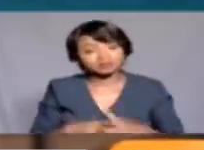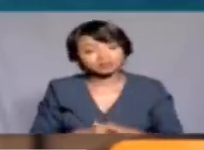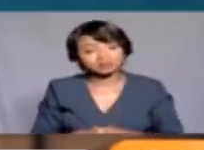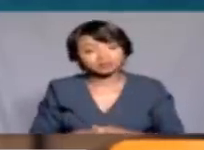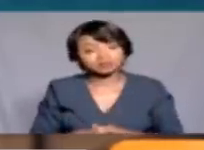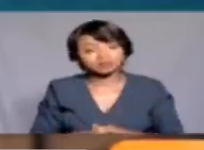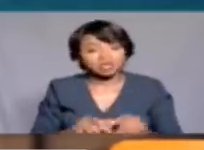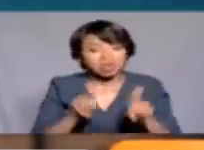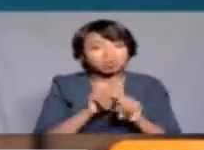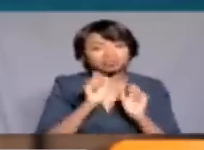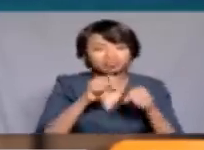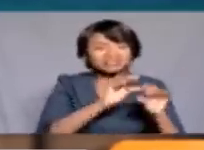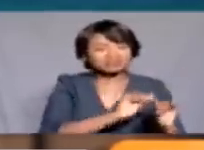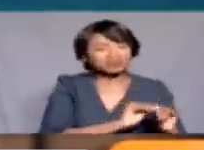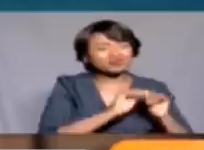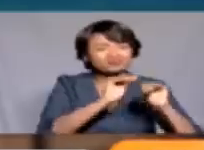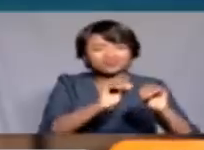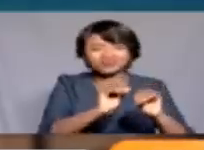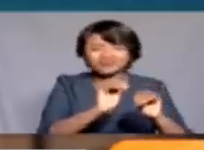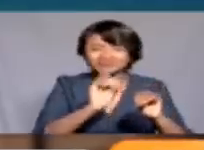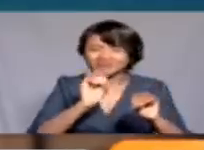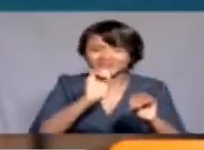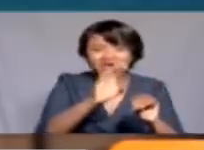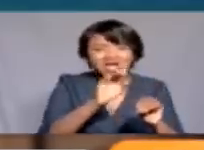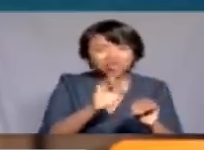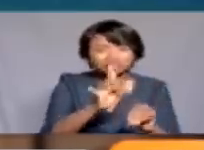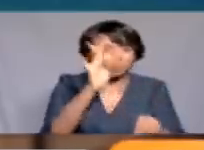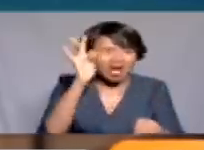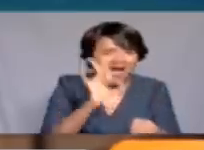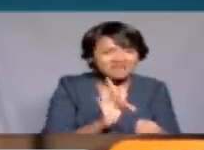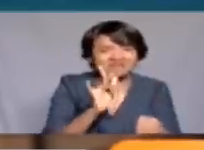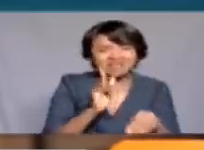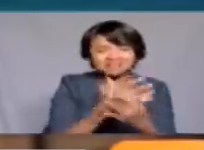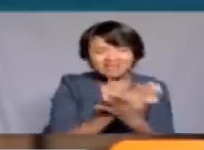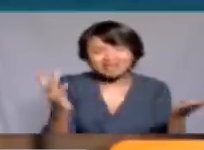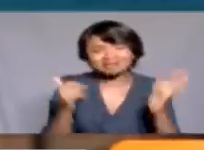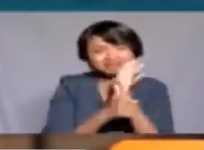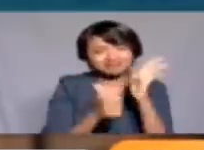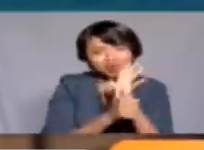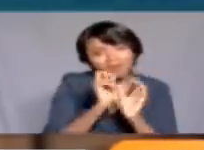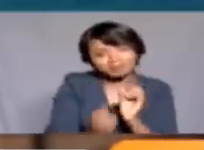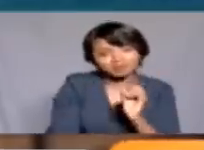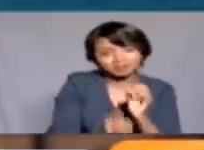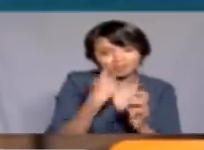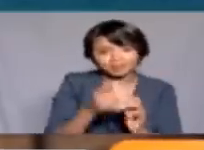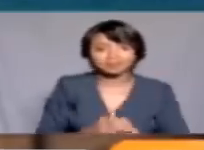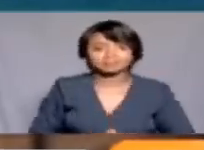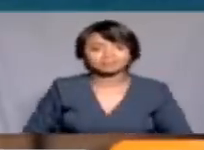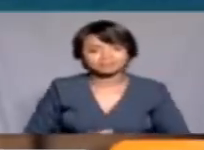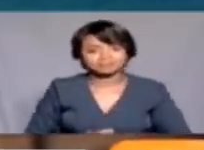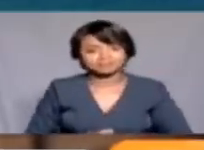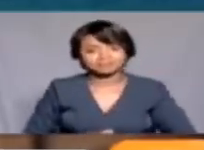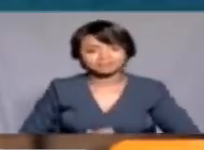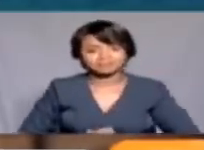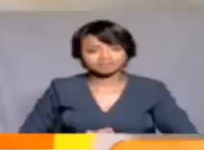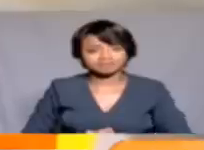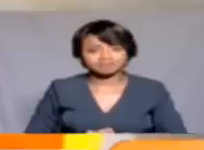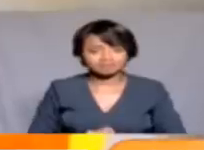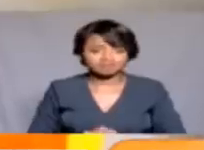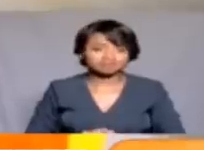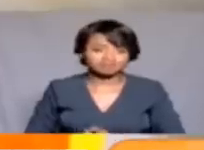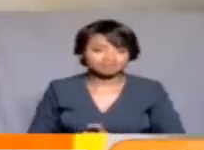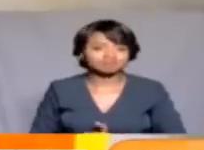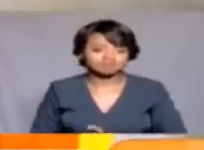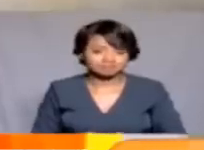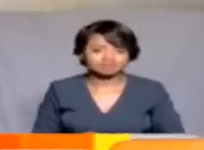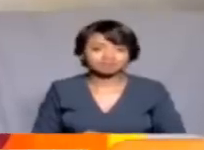And it's that much further from the reef to prevent the spread of any silt that is discharged coming to the reef system. For